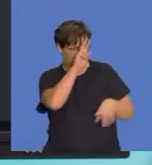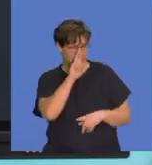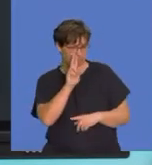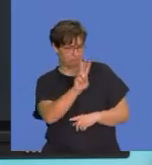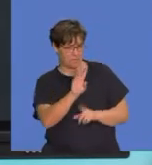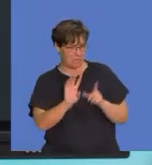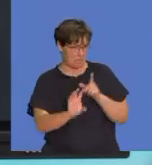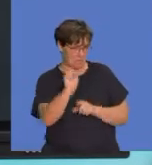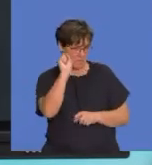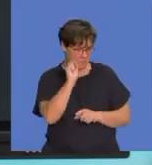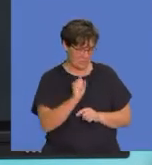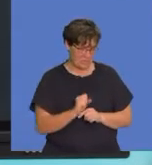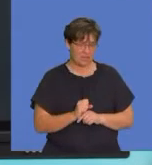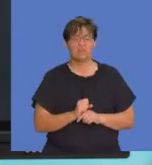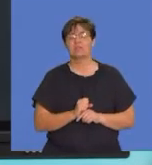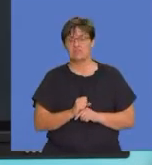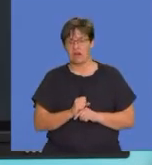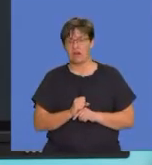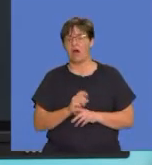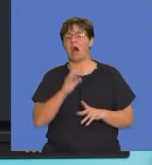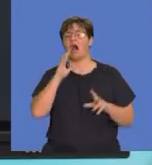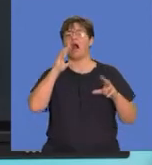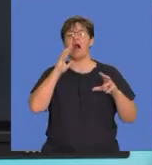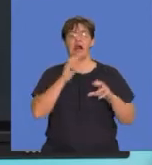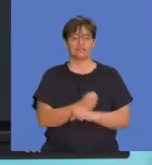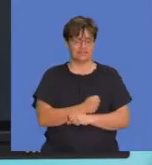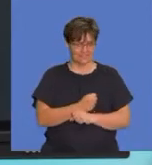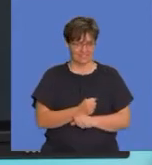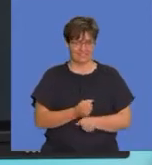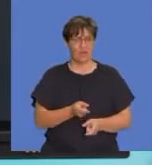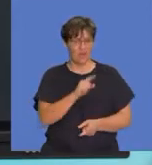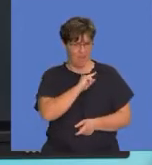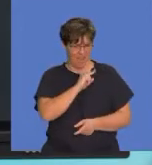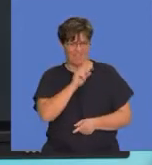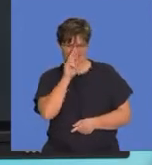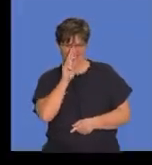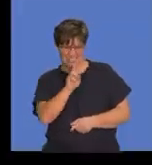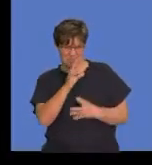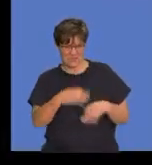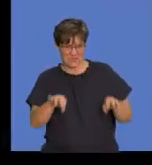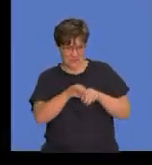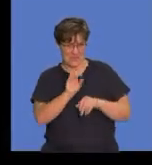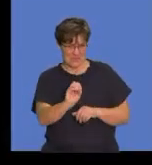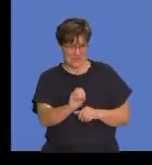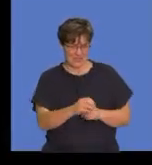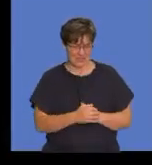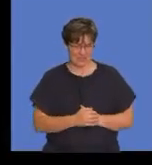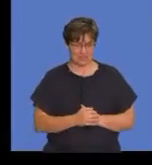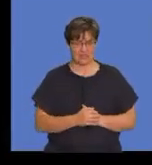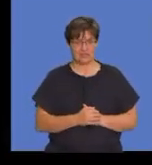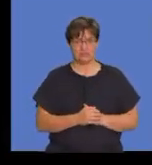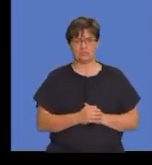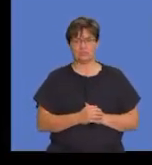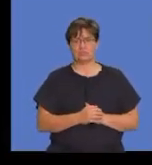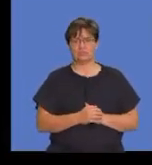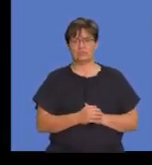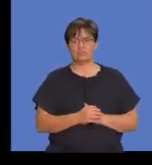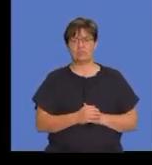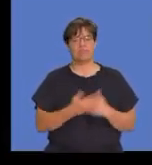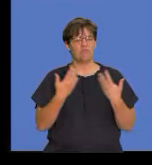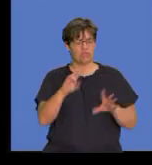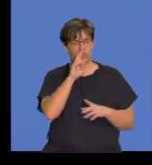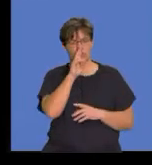something that is worth seeing, because really there is something worth seeing there. Now, so far we've looked